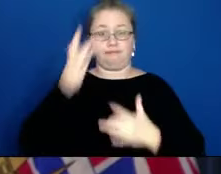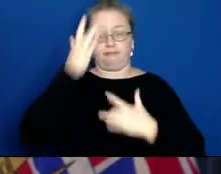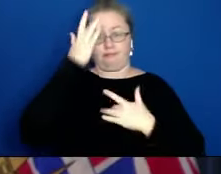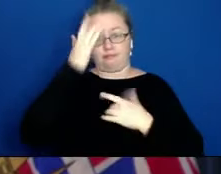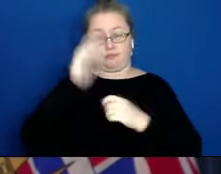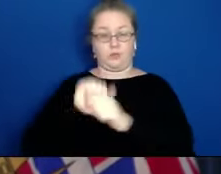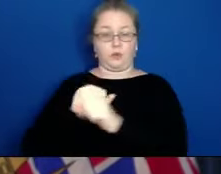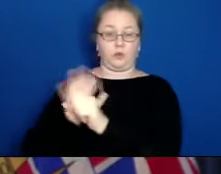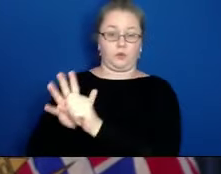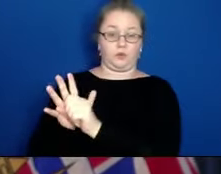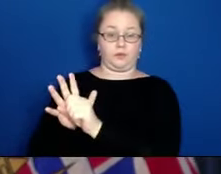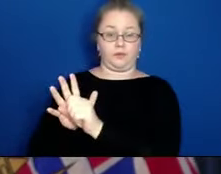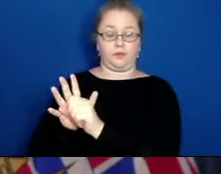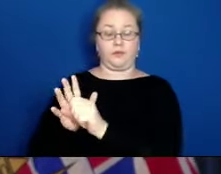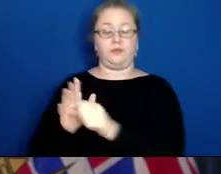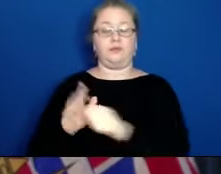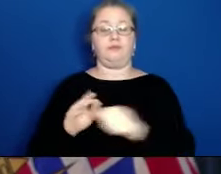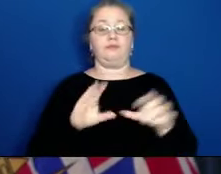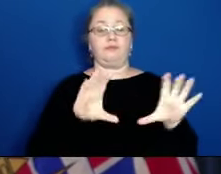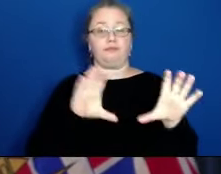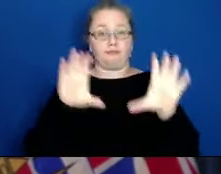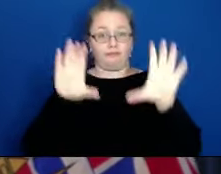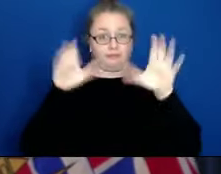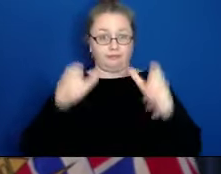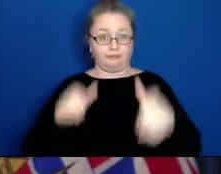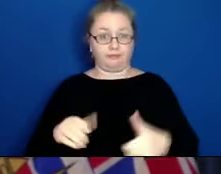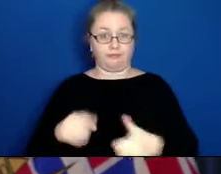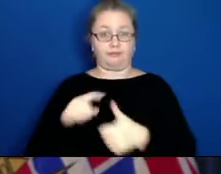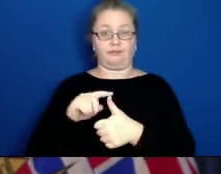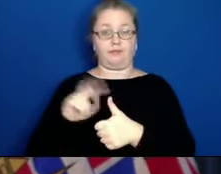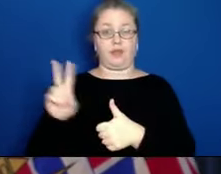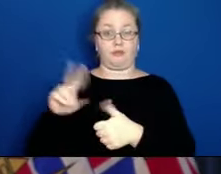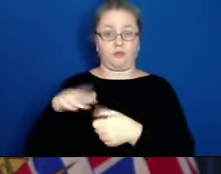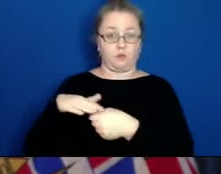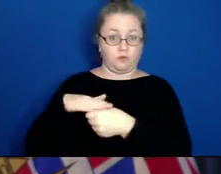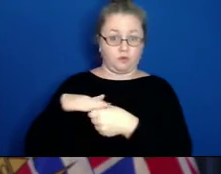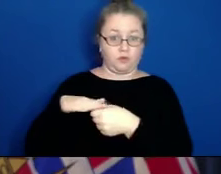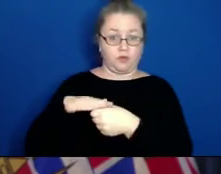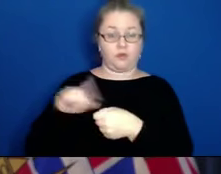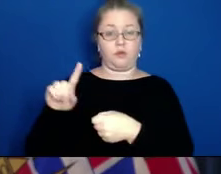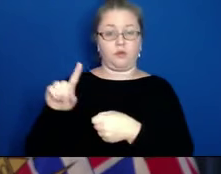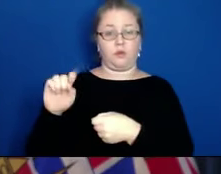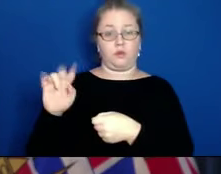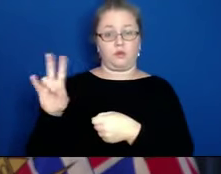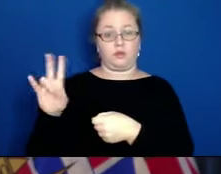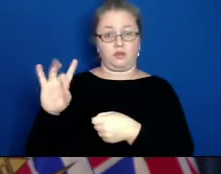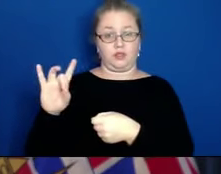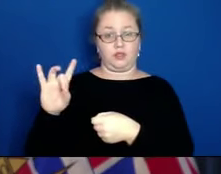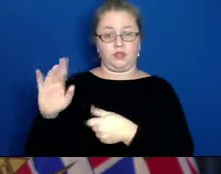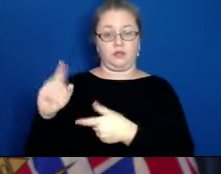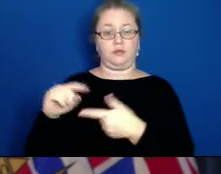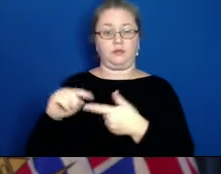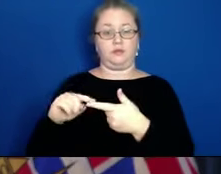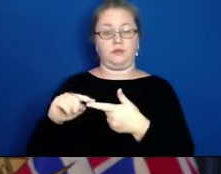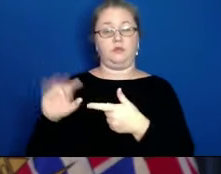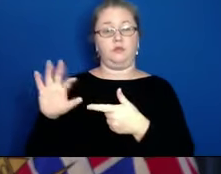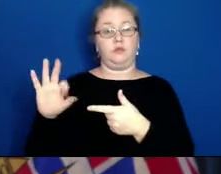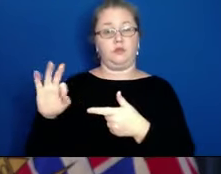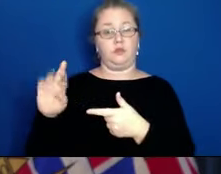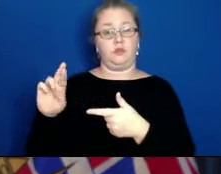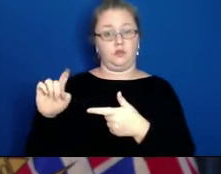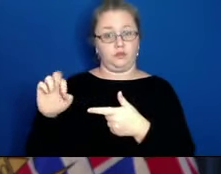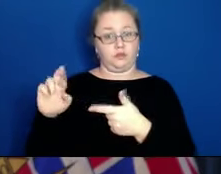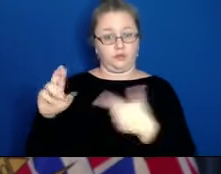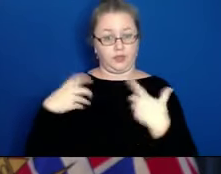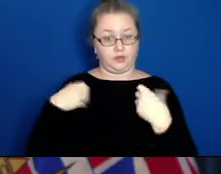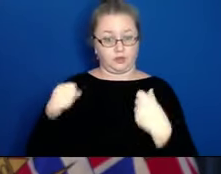The new cases by health authority, 178 are in the Vancouver Coastal Health Region, 309 people are in the Fraser